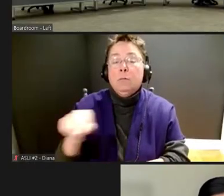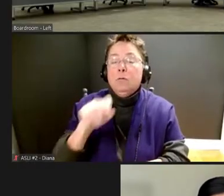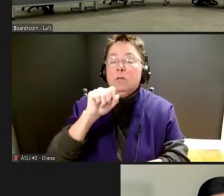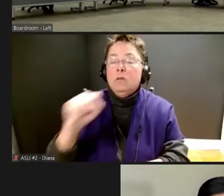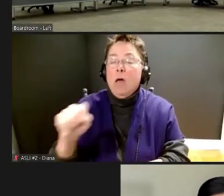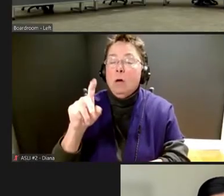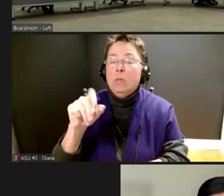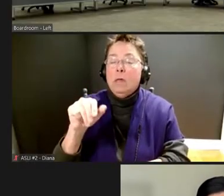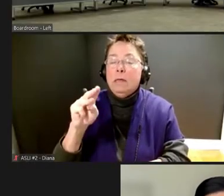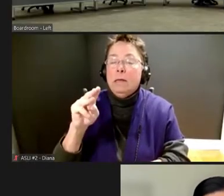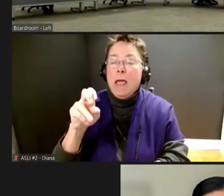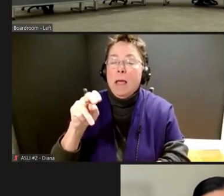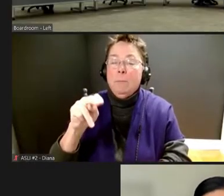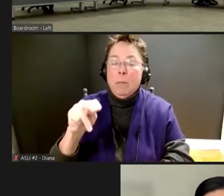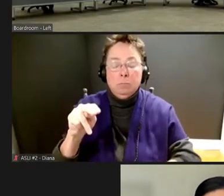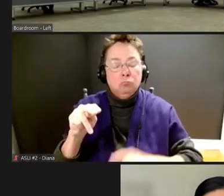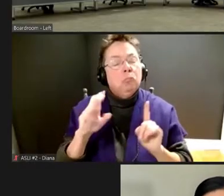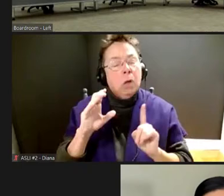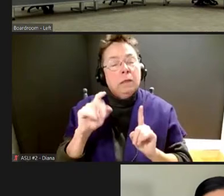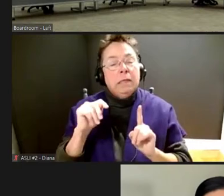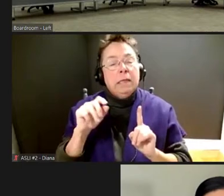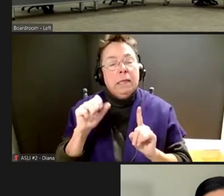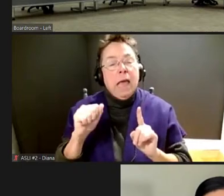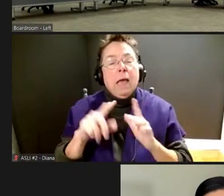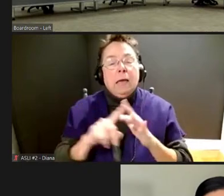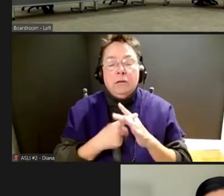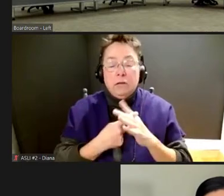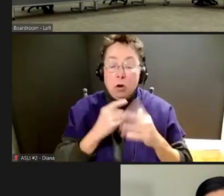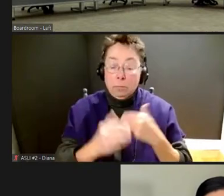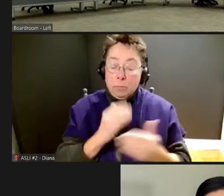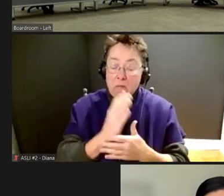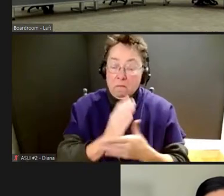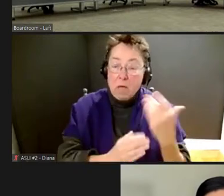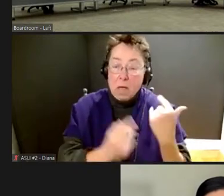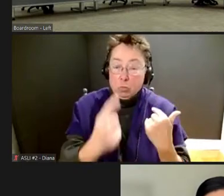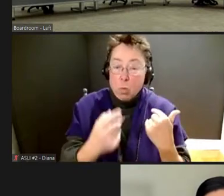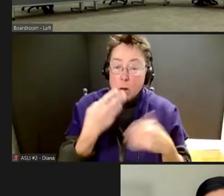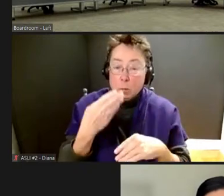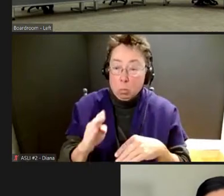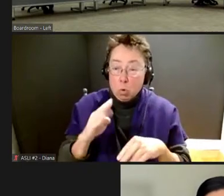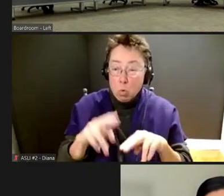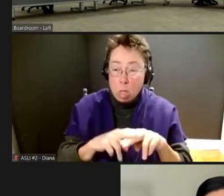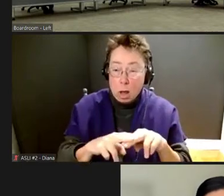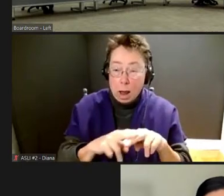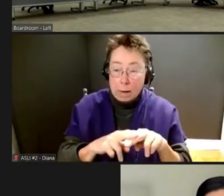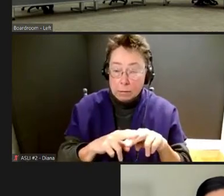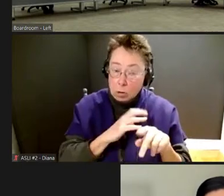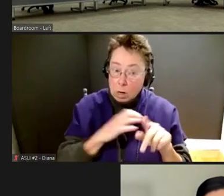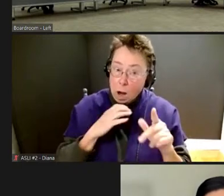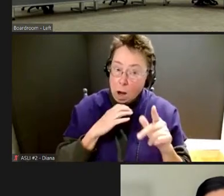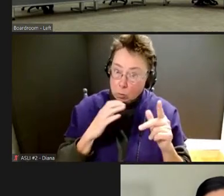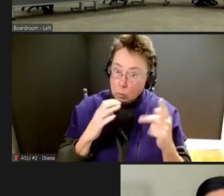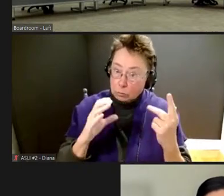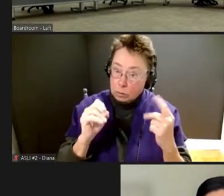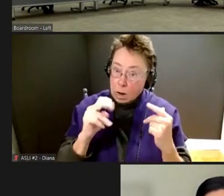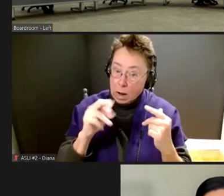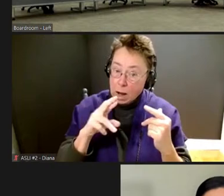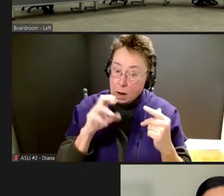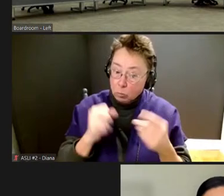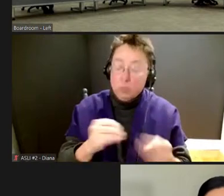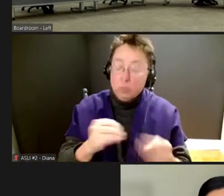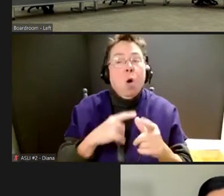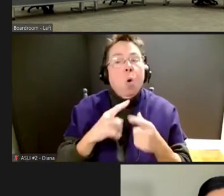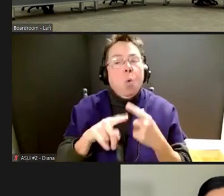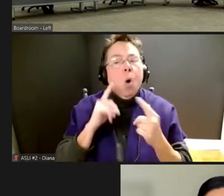Avenue. CTA is in the process of starting phase one of the Blue Line Congress Branch Improvement Project, which requires significant vacant land adjacent